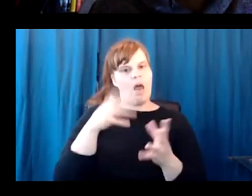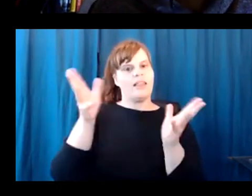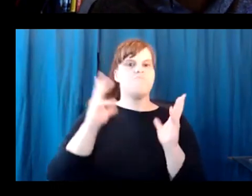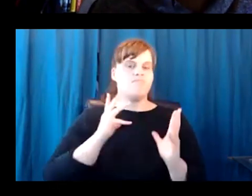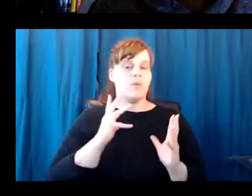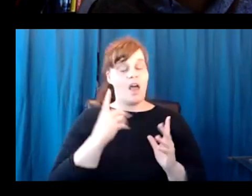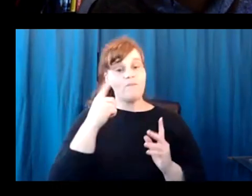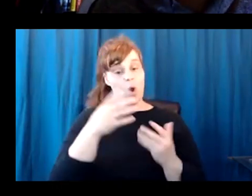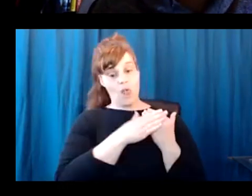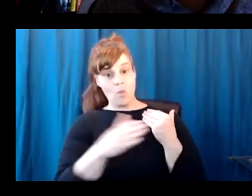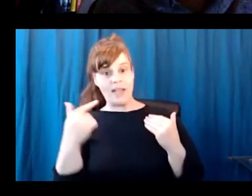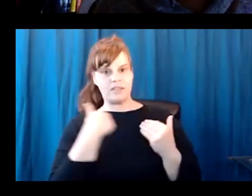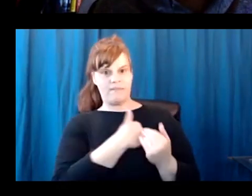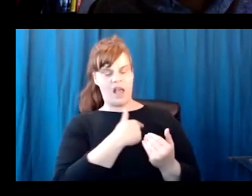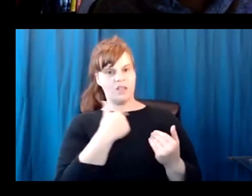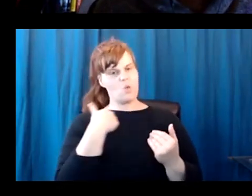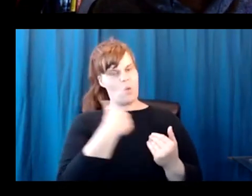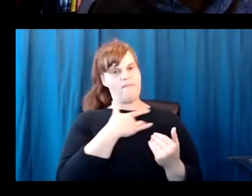the future we are being dragged into.